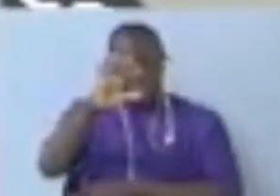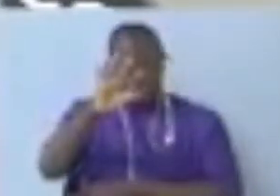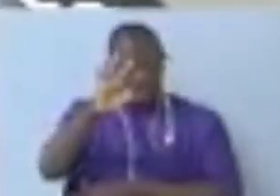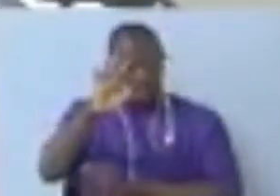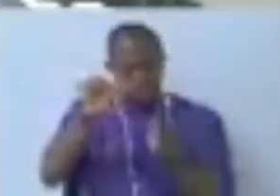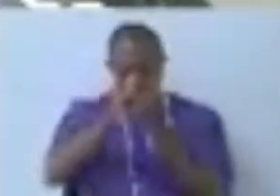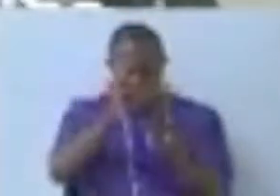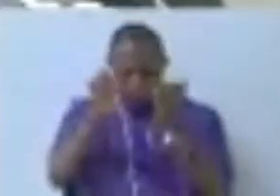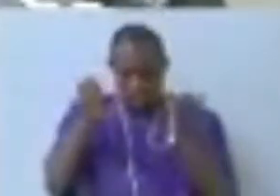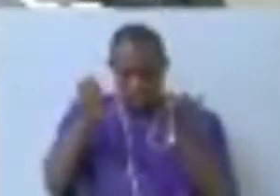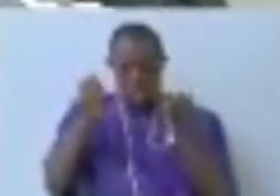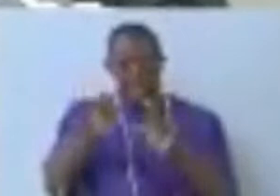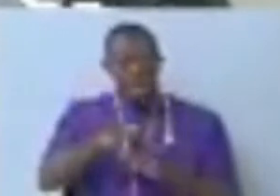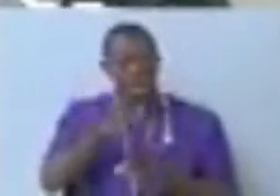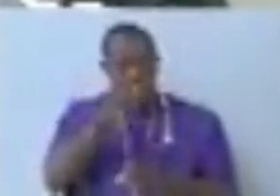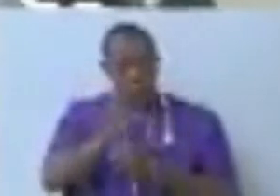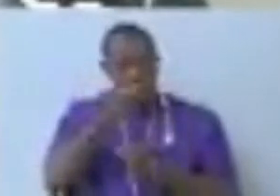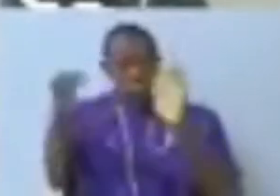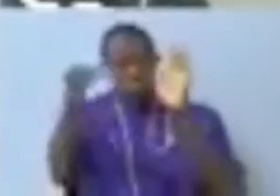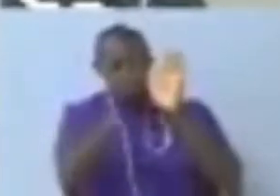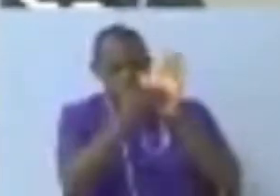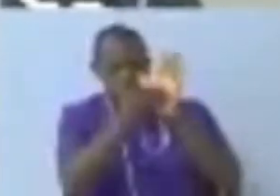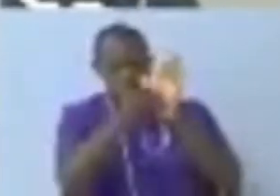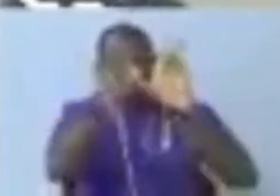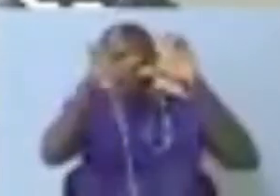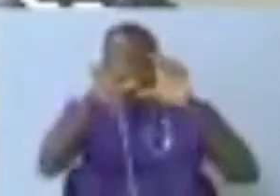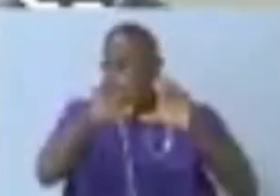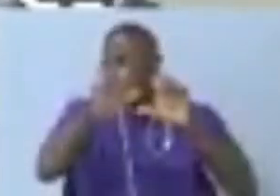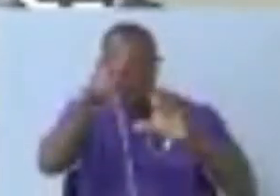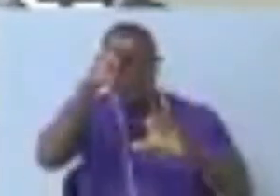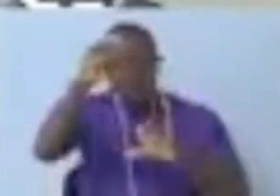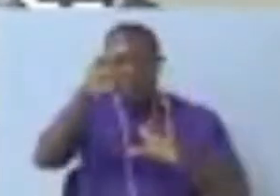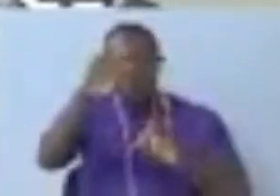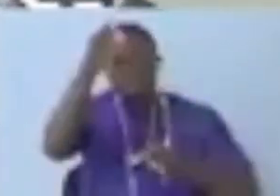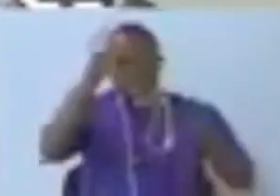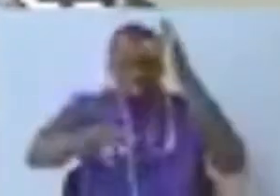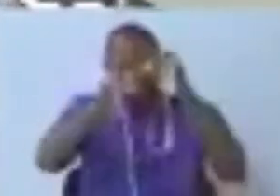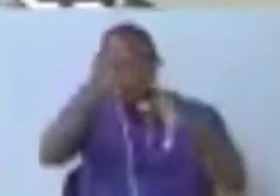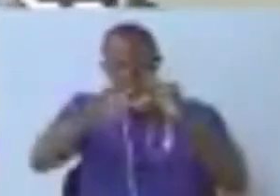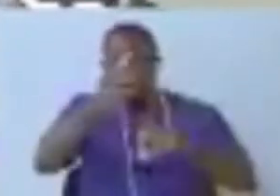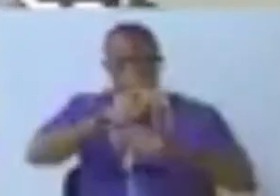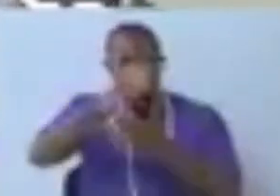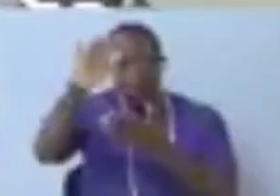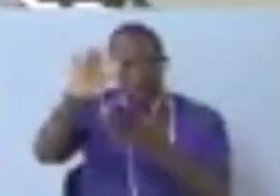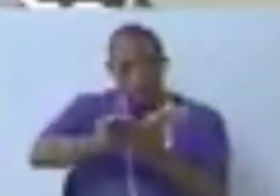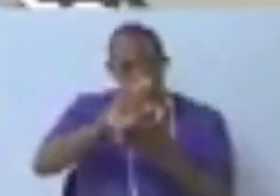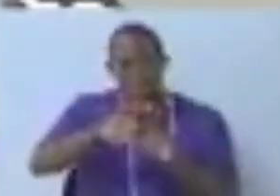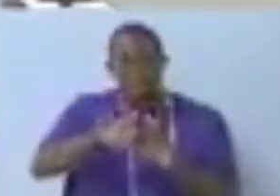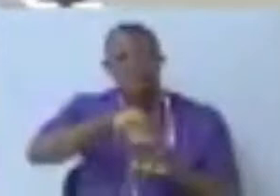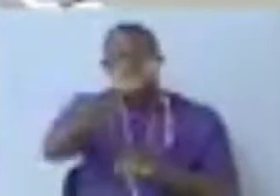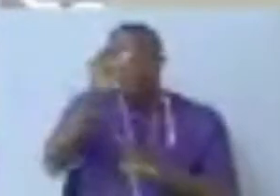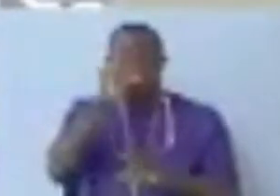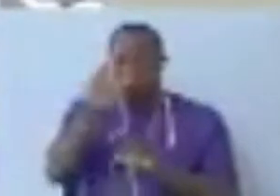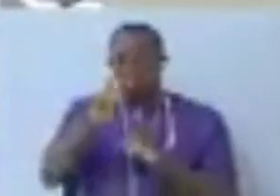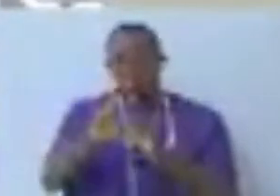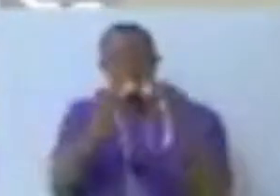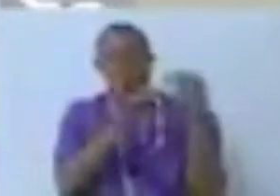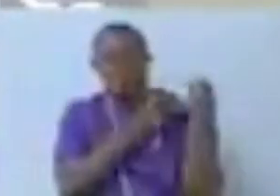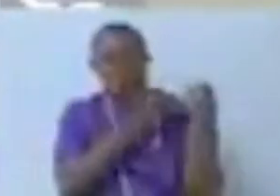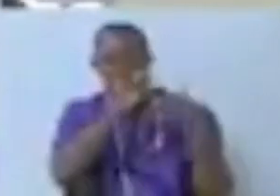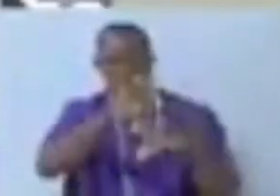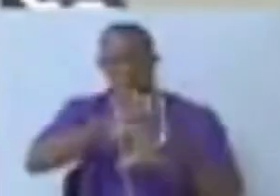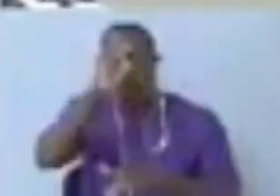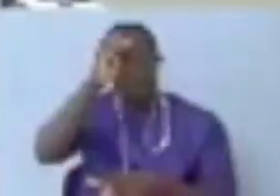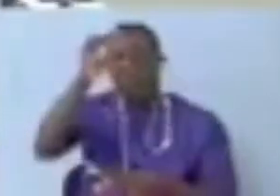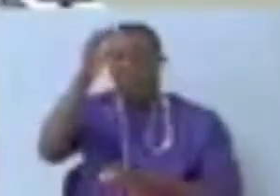put the picture of the Minister of Justice on the paper and attribute some responsibility to the ministry if that were not